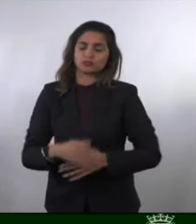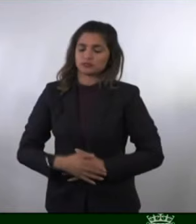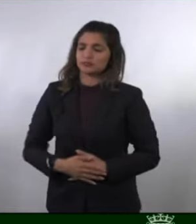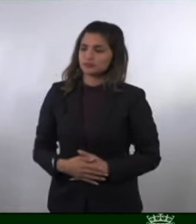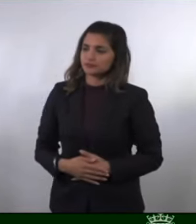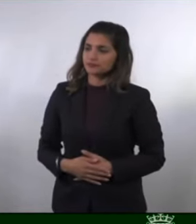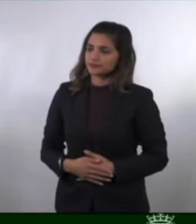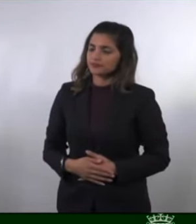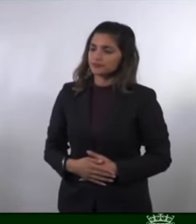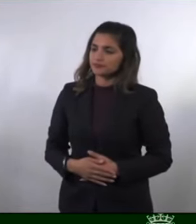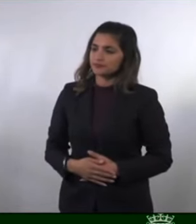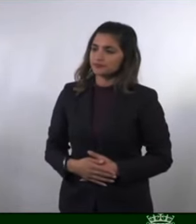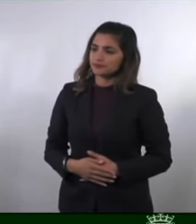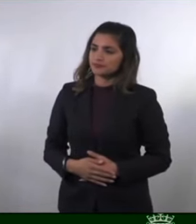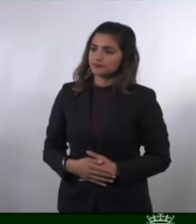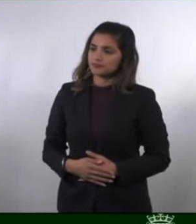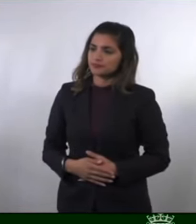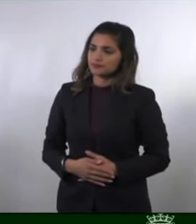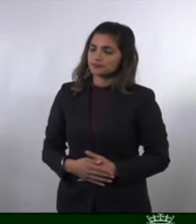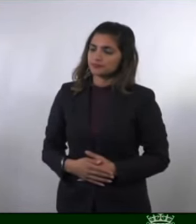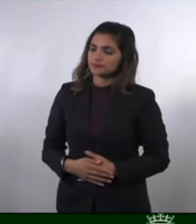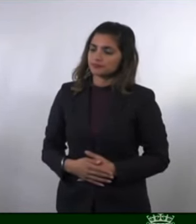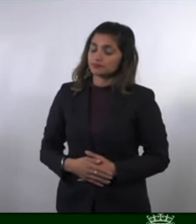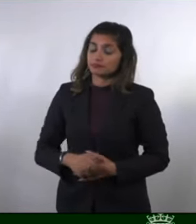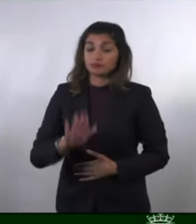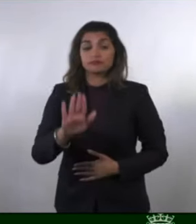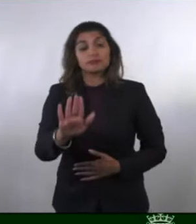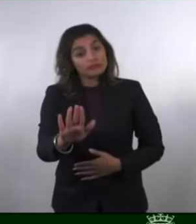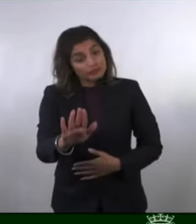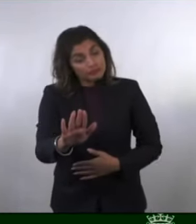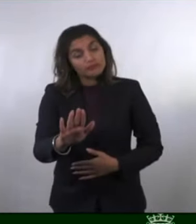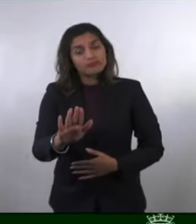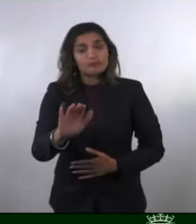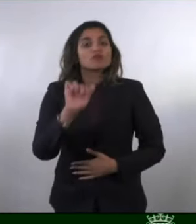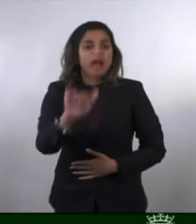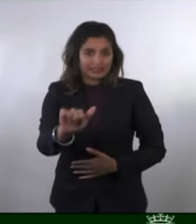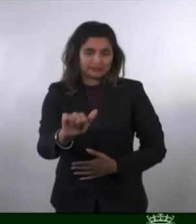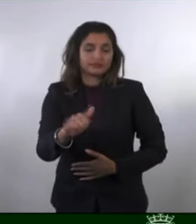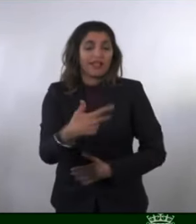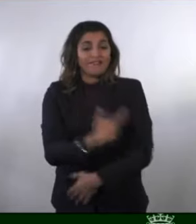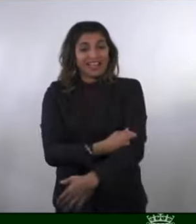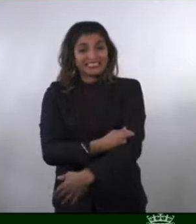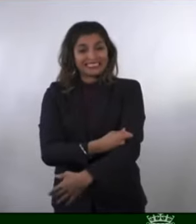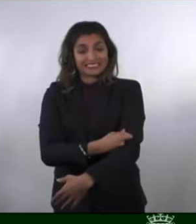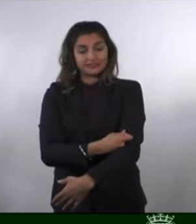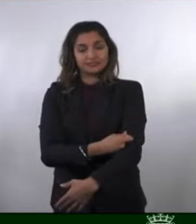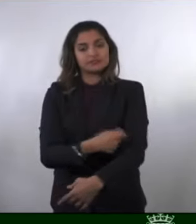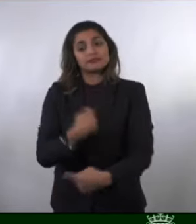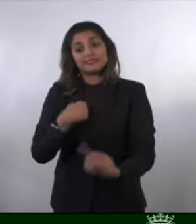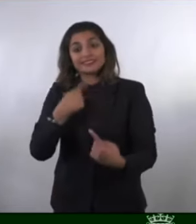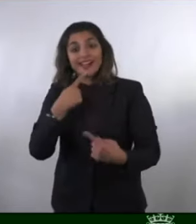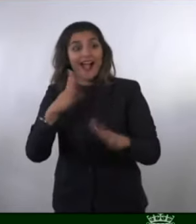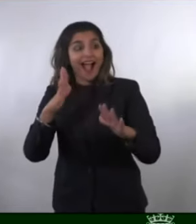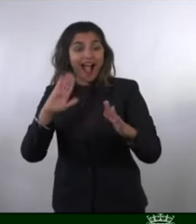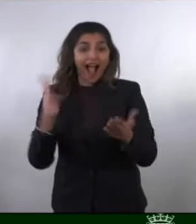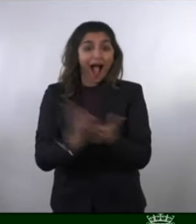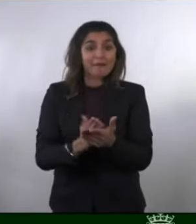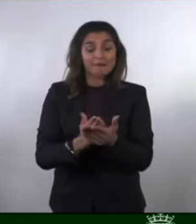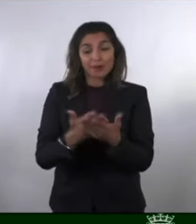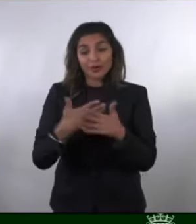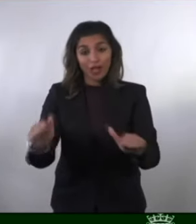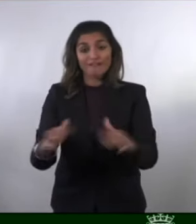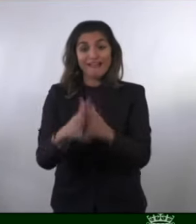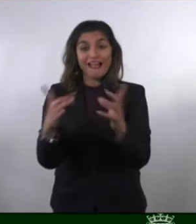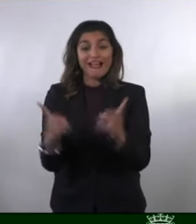She's entirely right about the vaccine. It's wonderful news, but it's absolutely premature to say that it constitutes on its